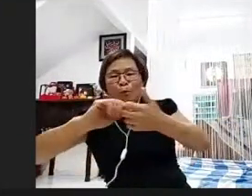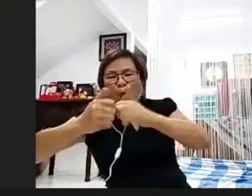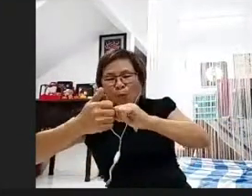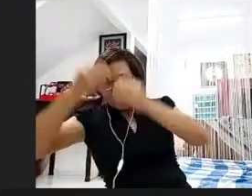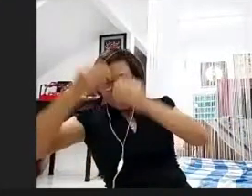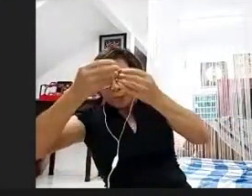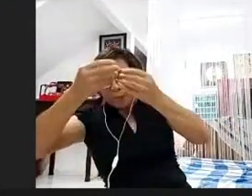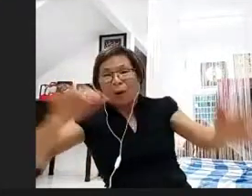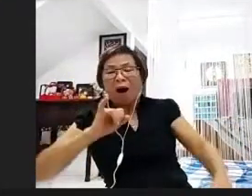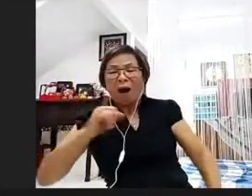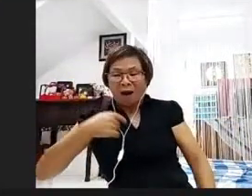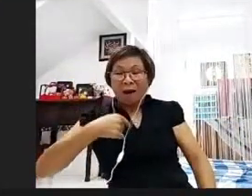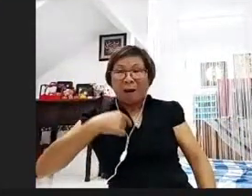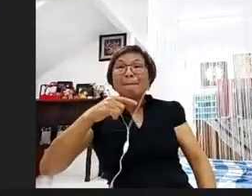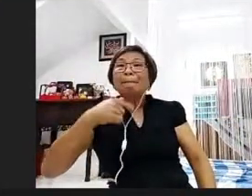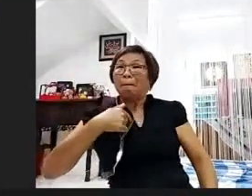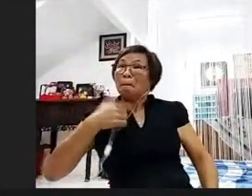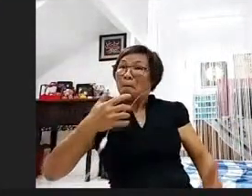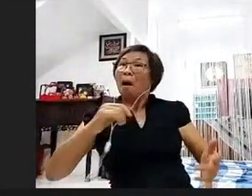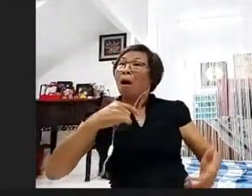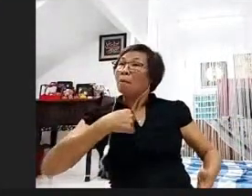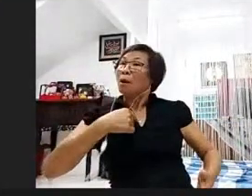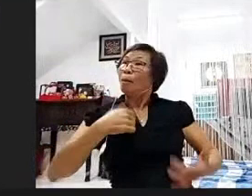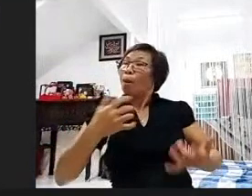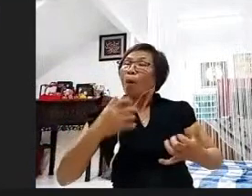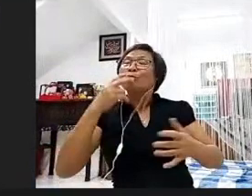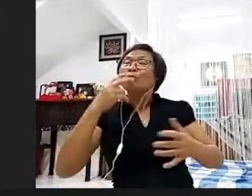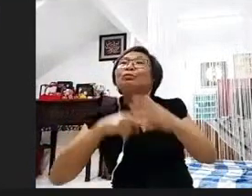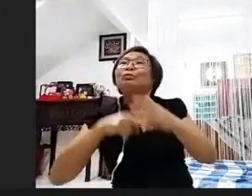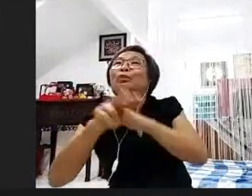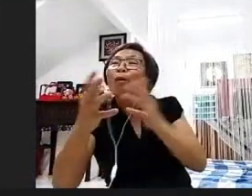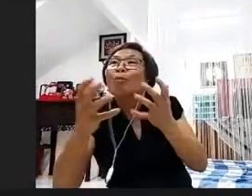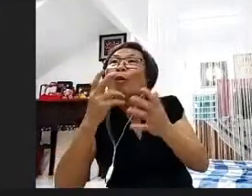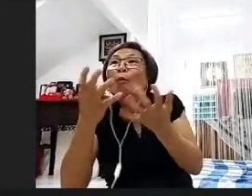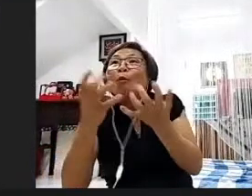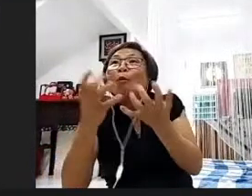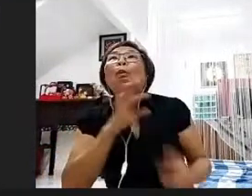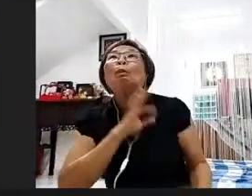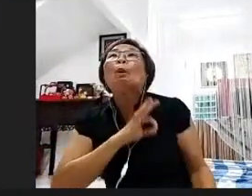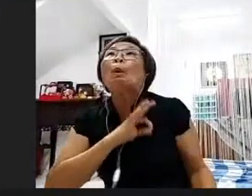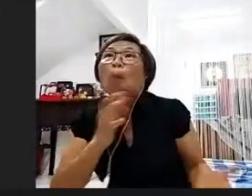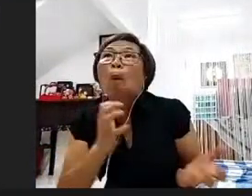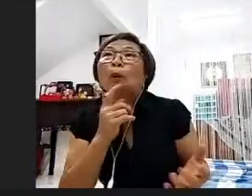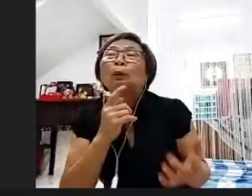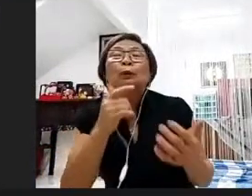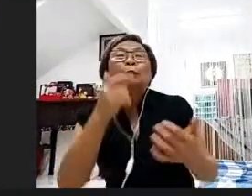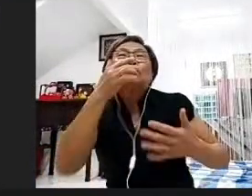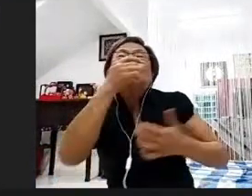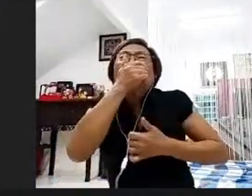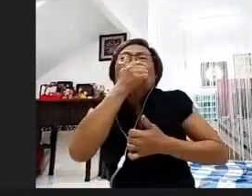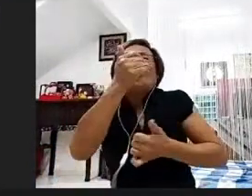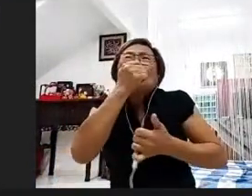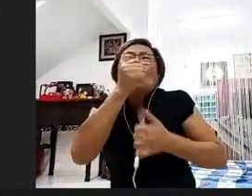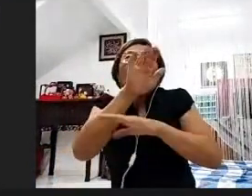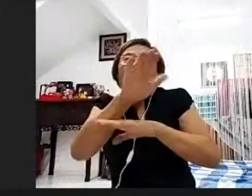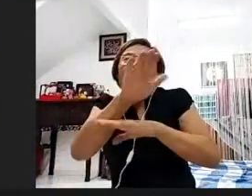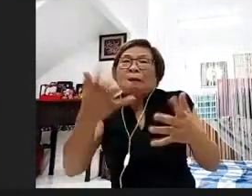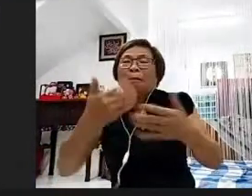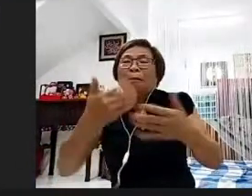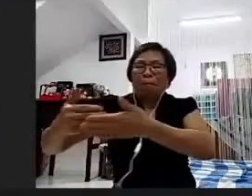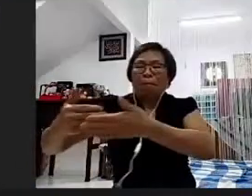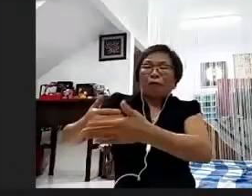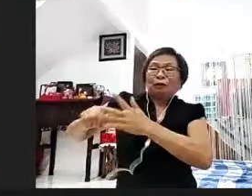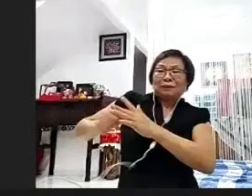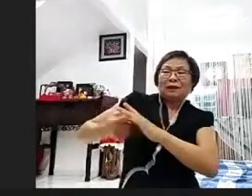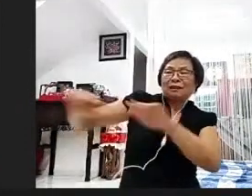I'm personally looking forward for this very interesting evening. So before we begin, let me